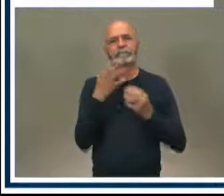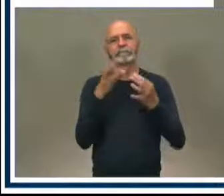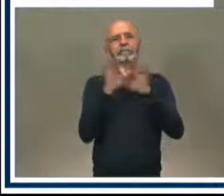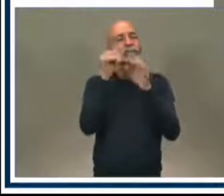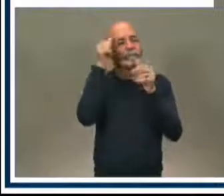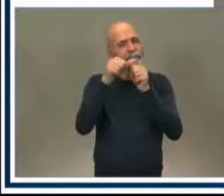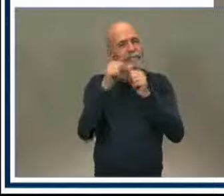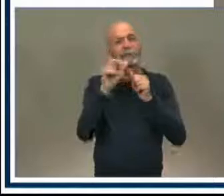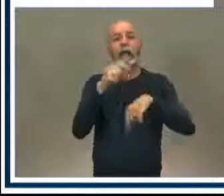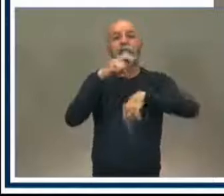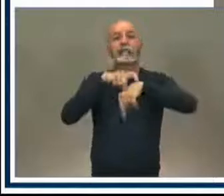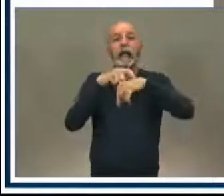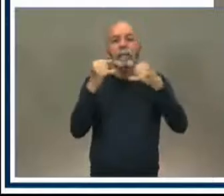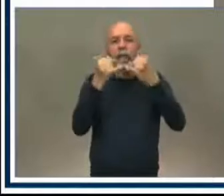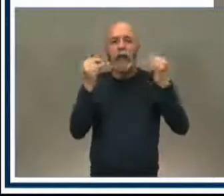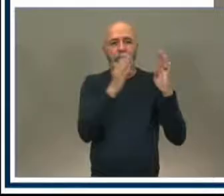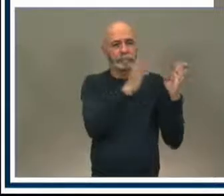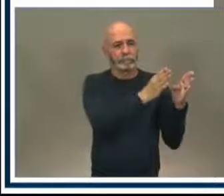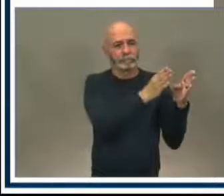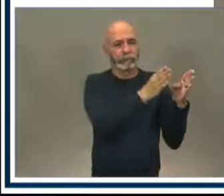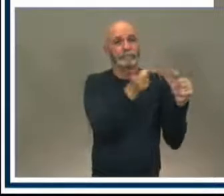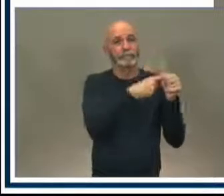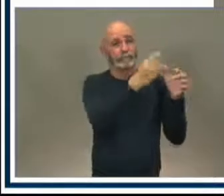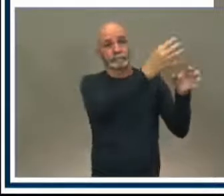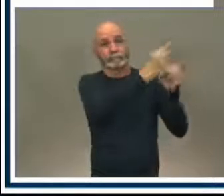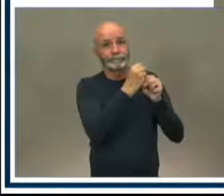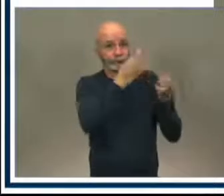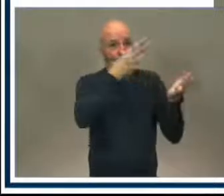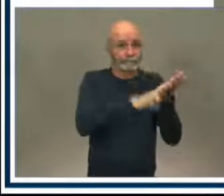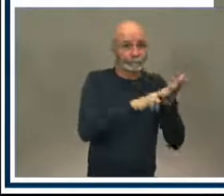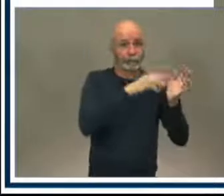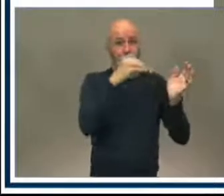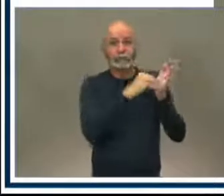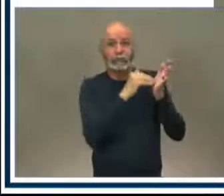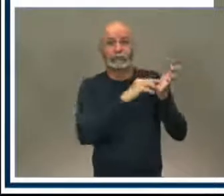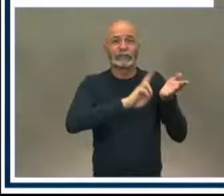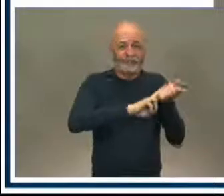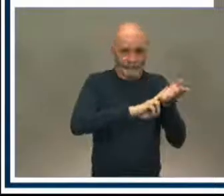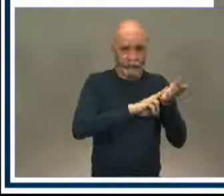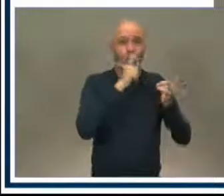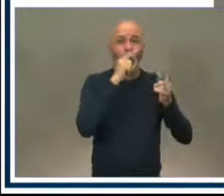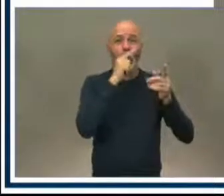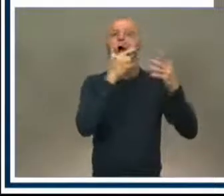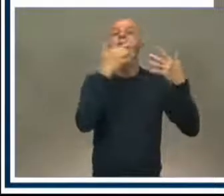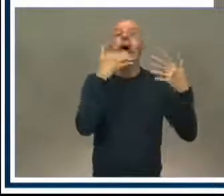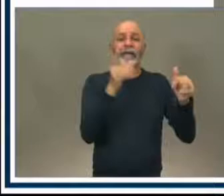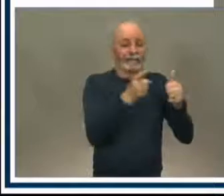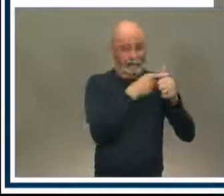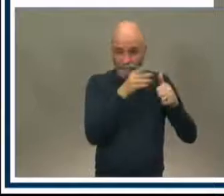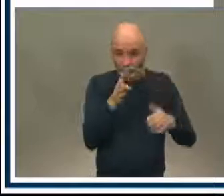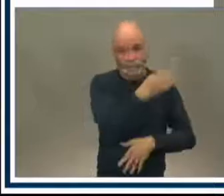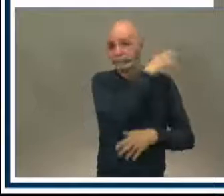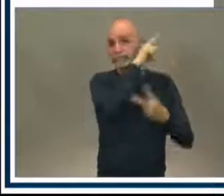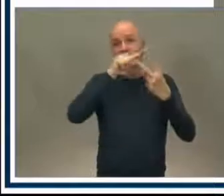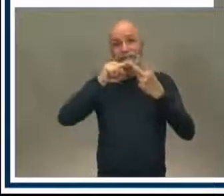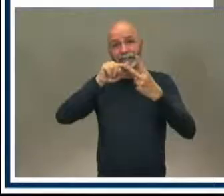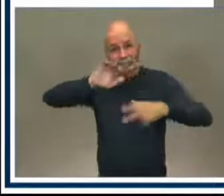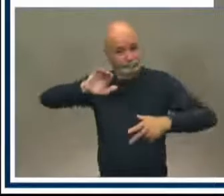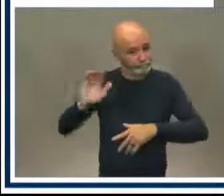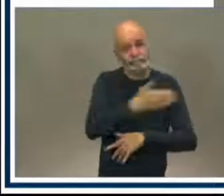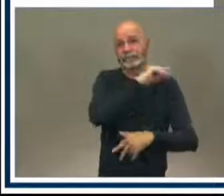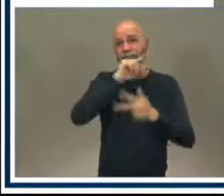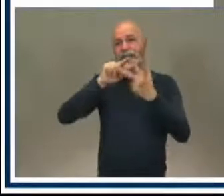program, we started with healthcare workers. So we are going to be rolling out the booster doses in the coming